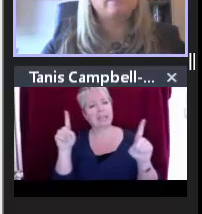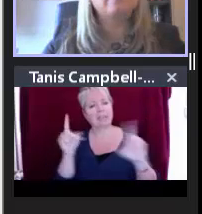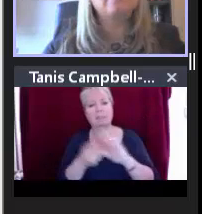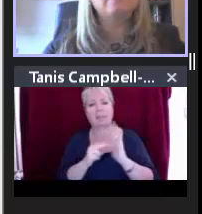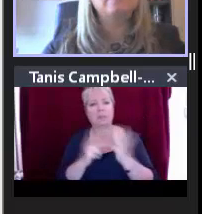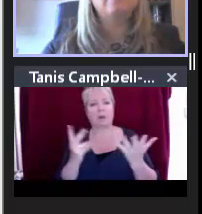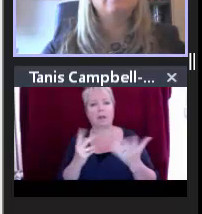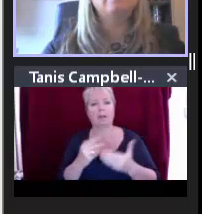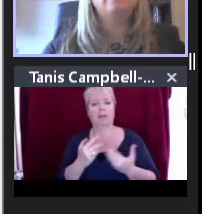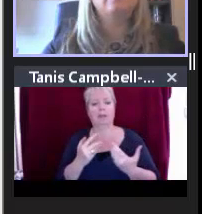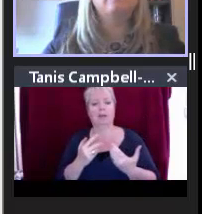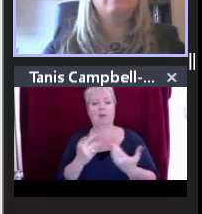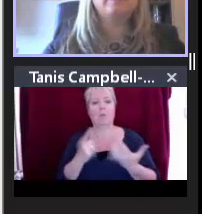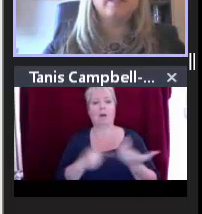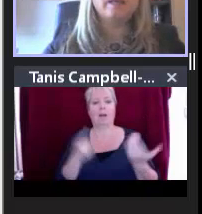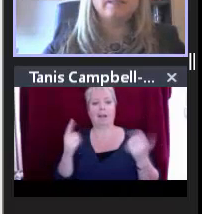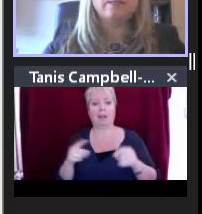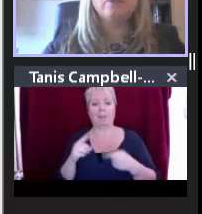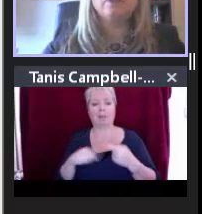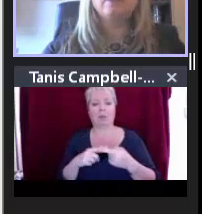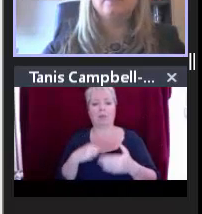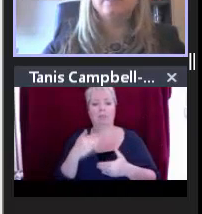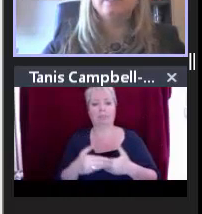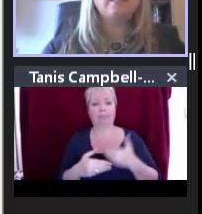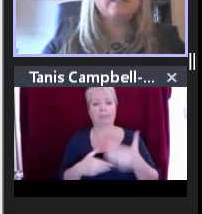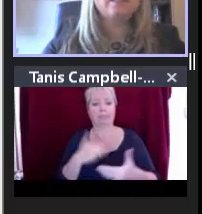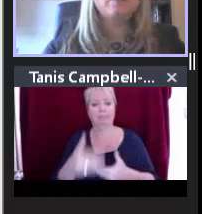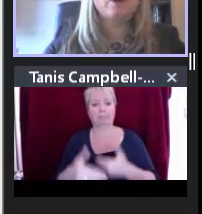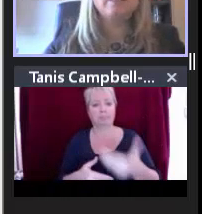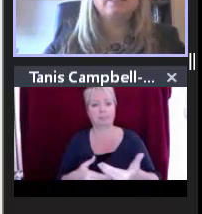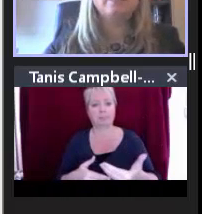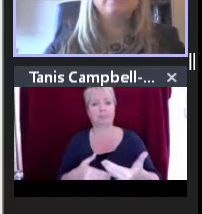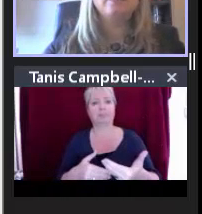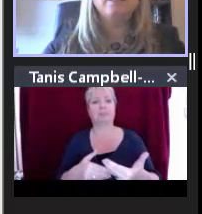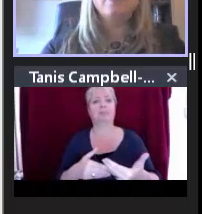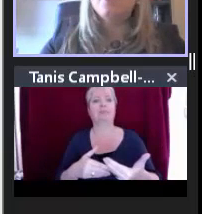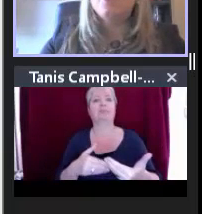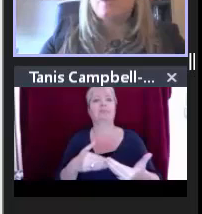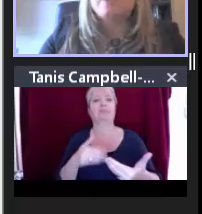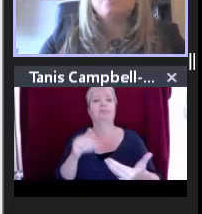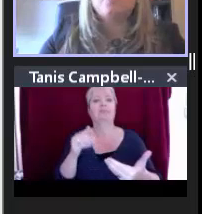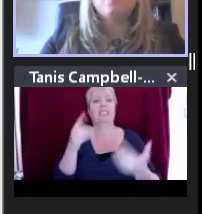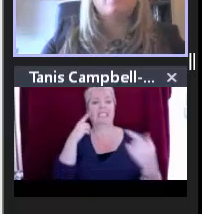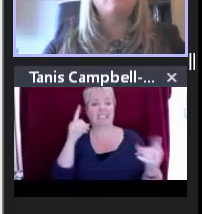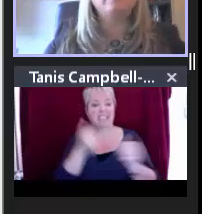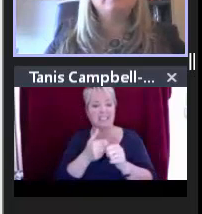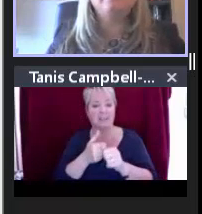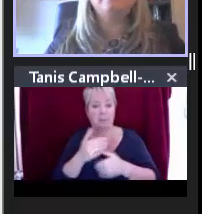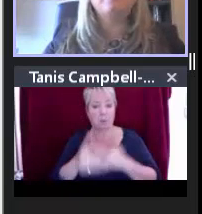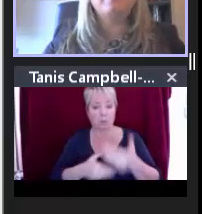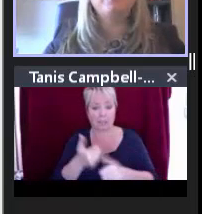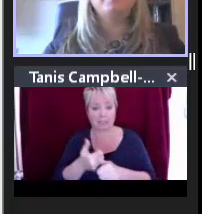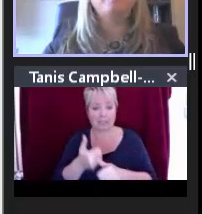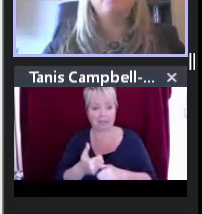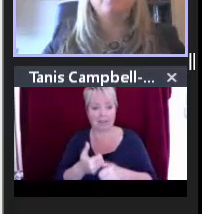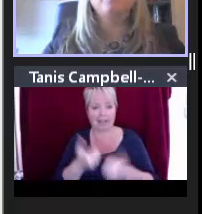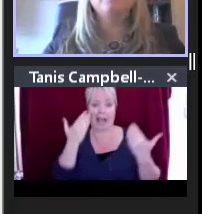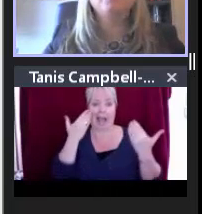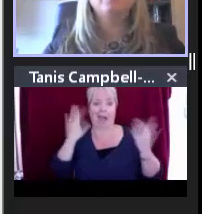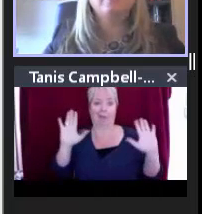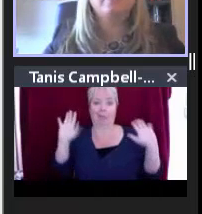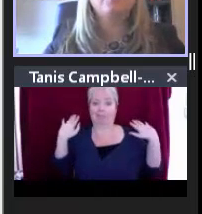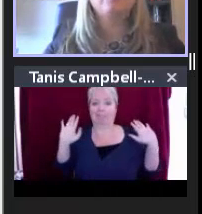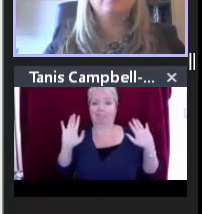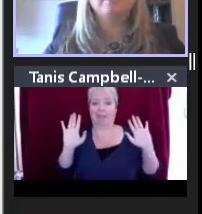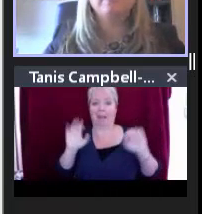the way? Is success a series of realizations? Is success a process? I don't know. I'm raising these questions, but we're